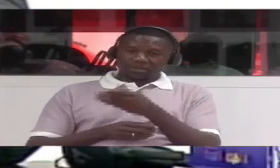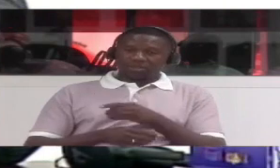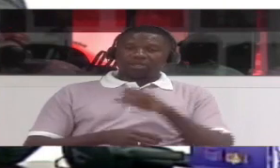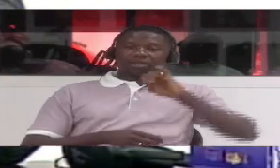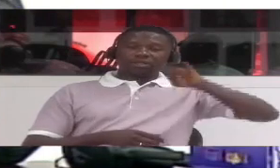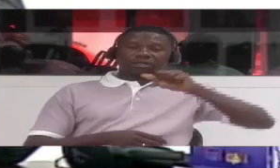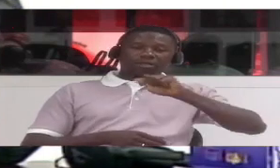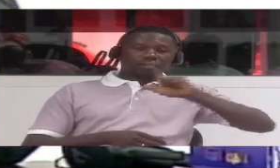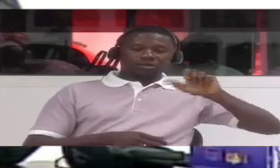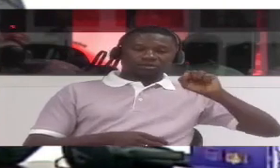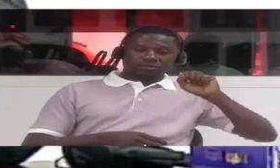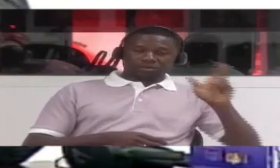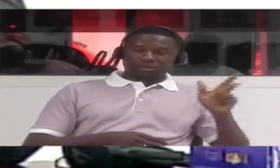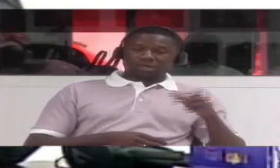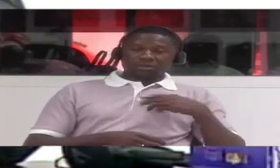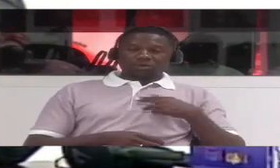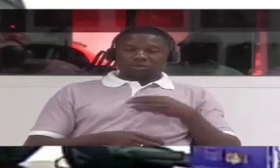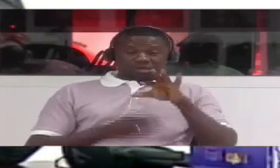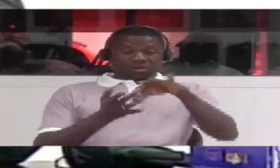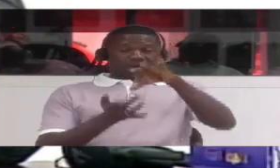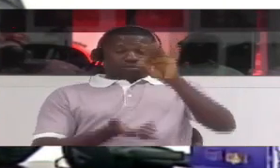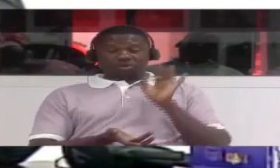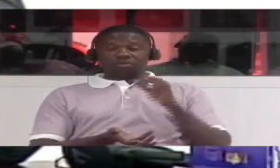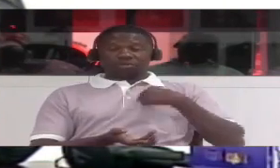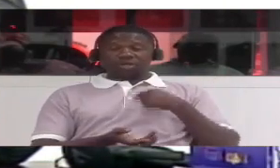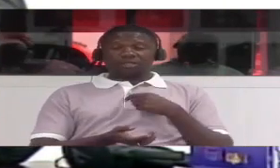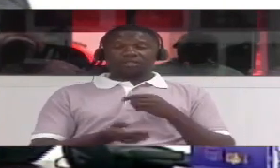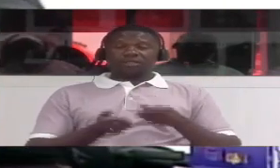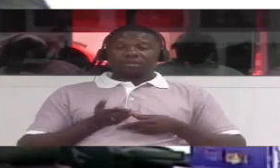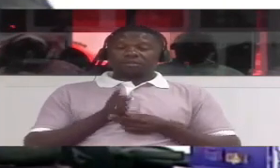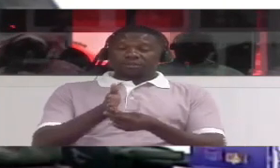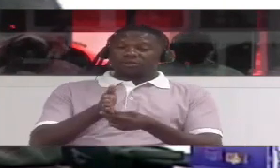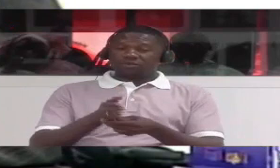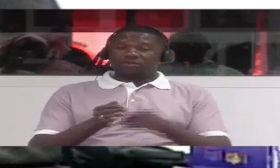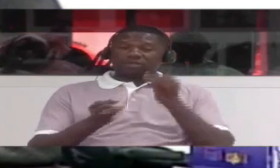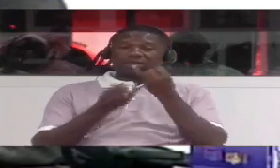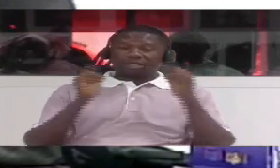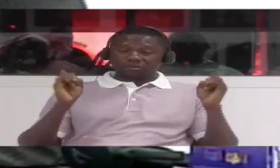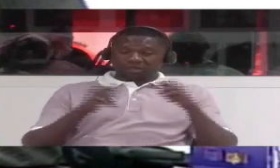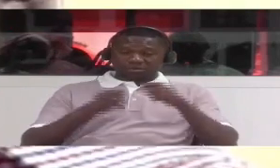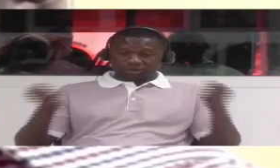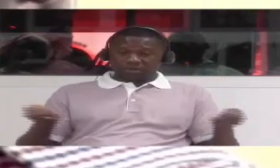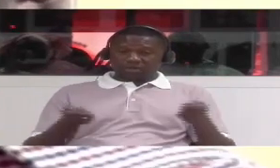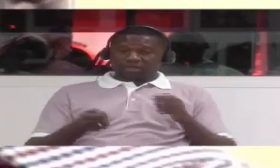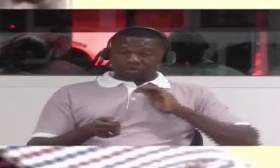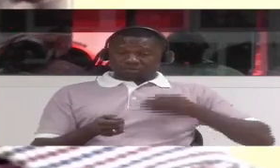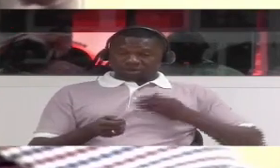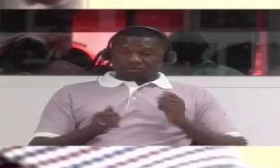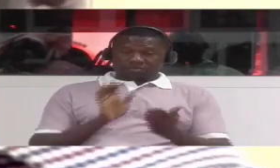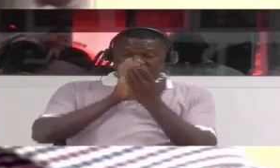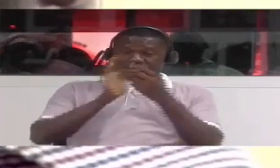manager of the Standard, of the Independent at the time. His wife approached me about it. I declined the offer